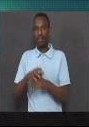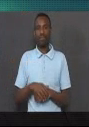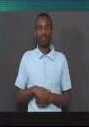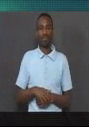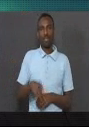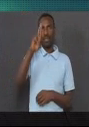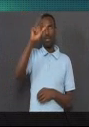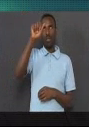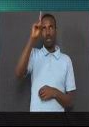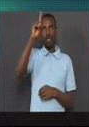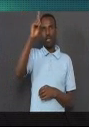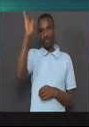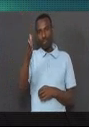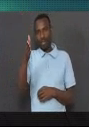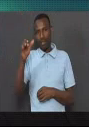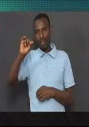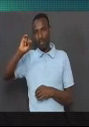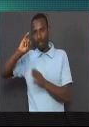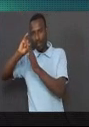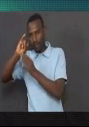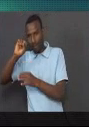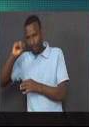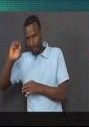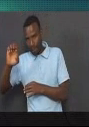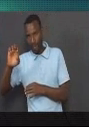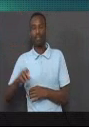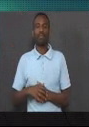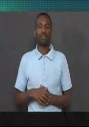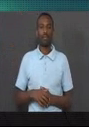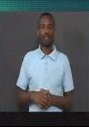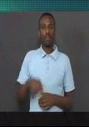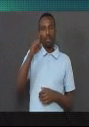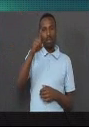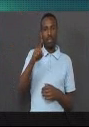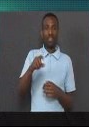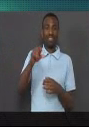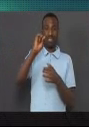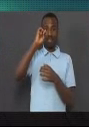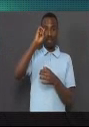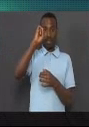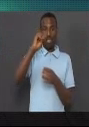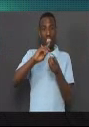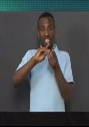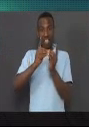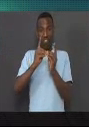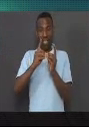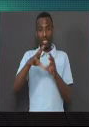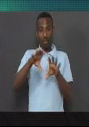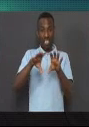We can rearrange this equation to define theta as angular